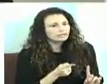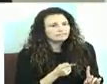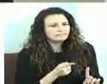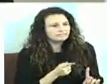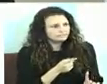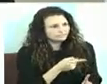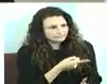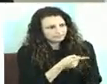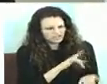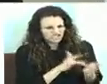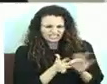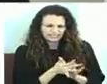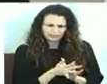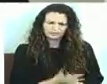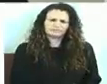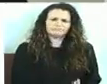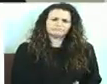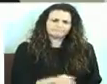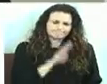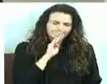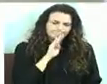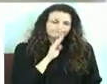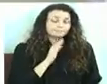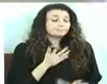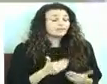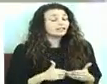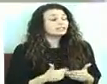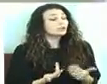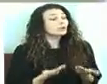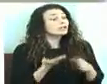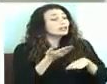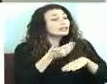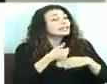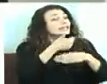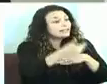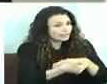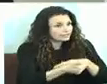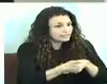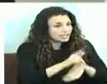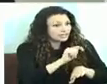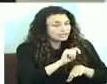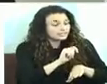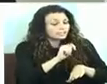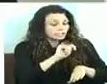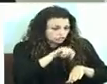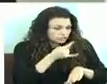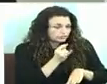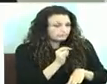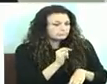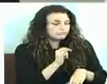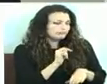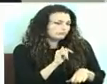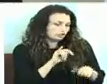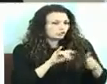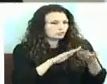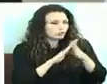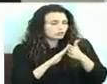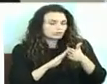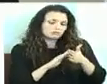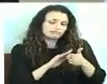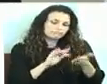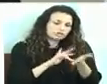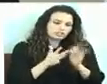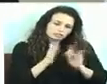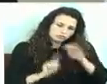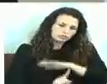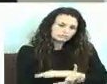This ties directly into what happens next within the temple. As Jesus enters Jerusalem, he goes to the temple courts and begins driving out